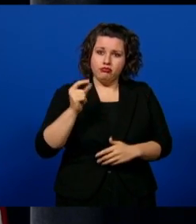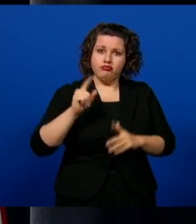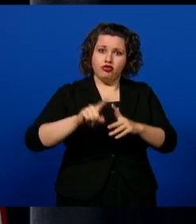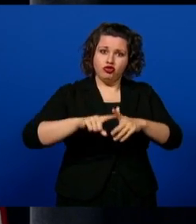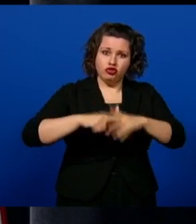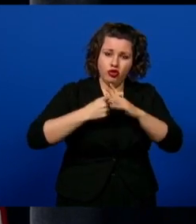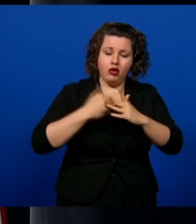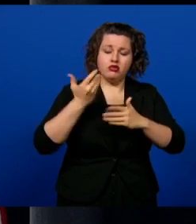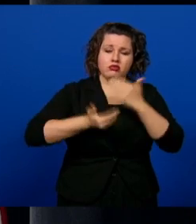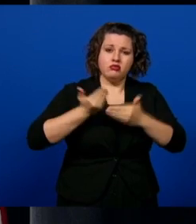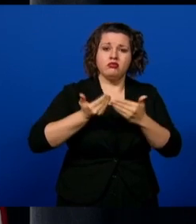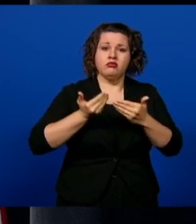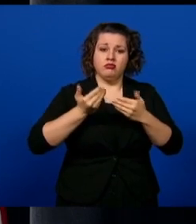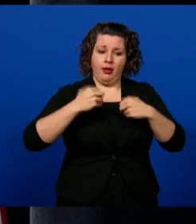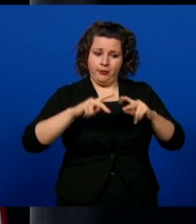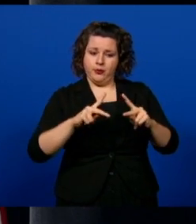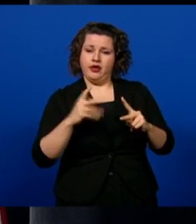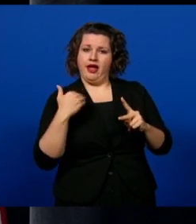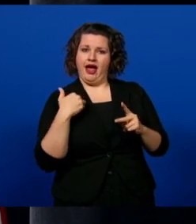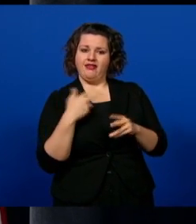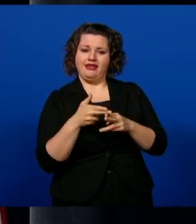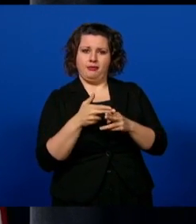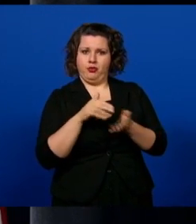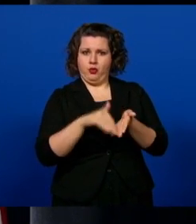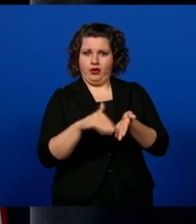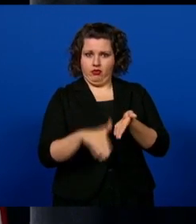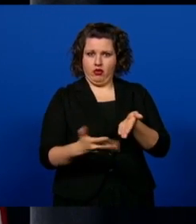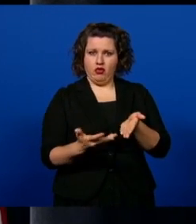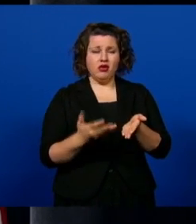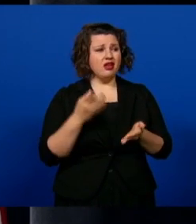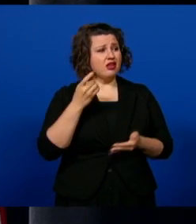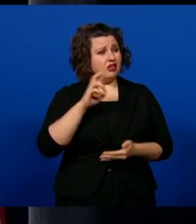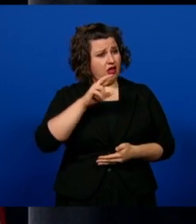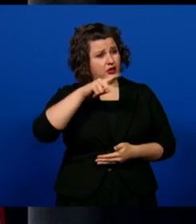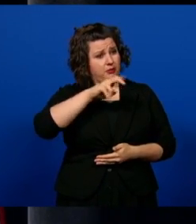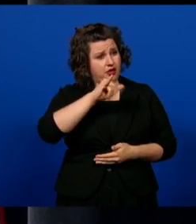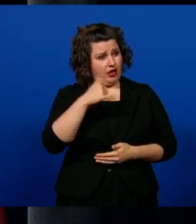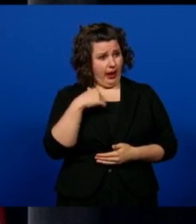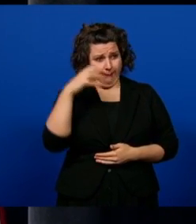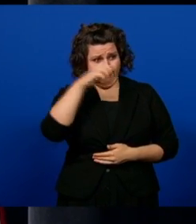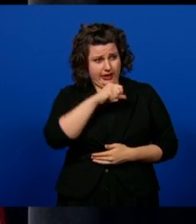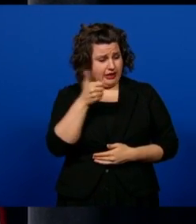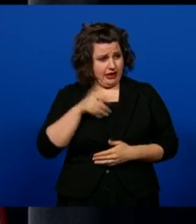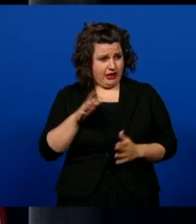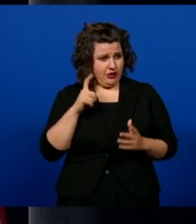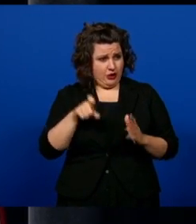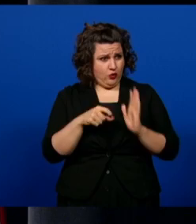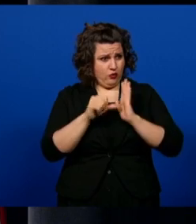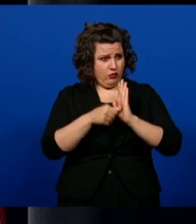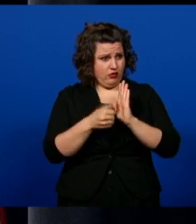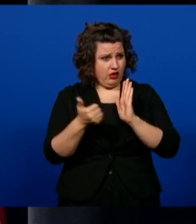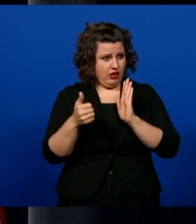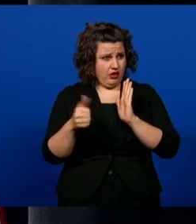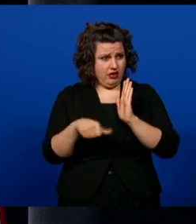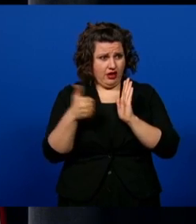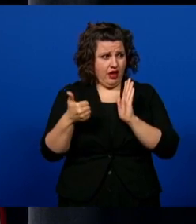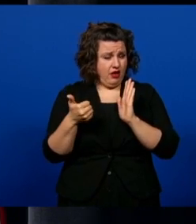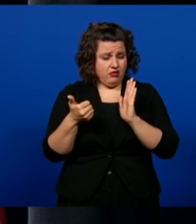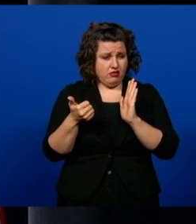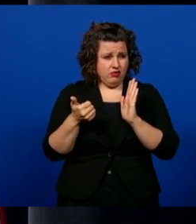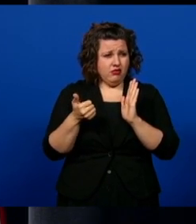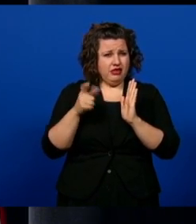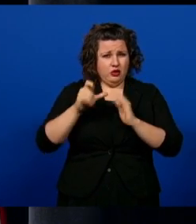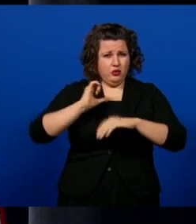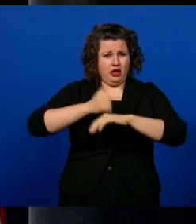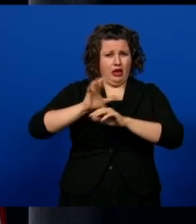the opportunity for a temporary waiver. Dr. Padati, am I missing anything that we need to highlight, or what else kind of put some context